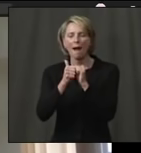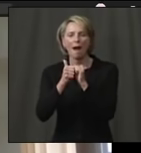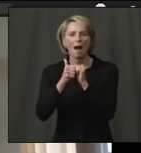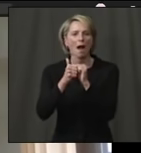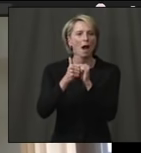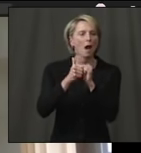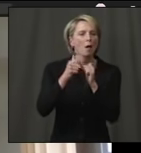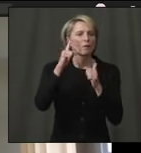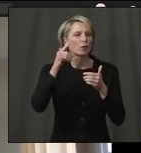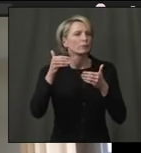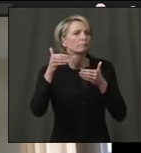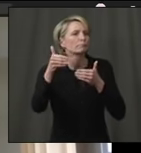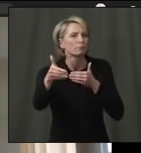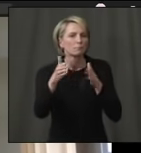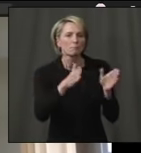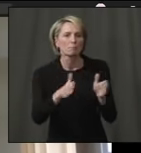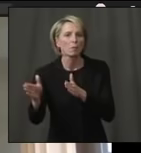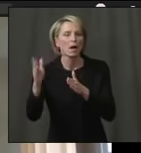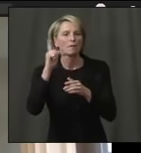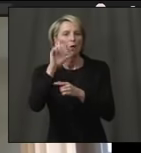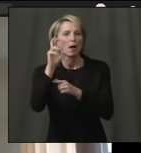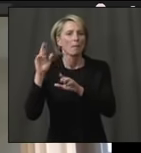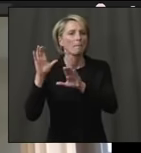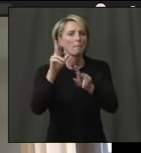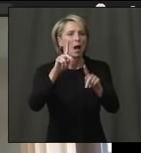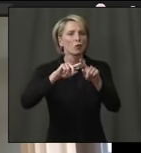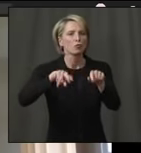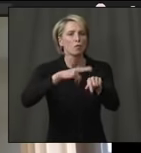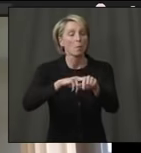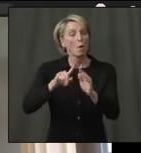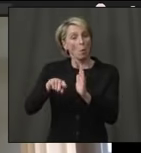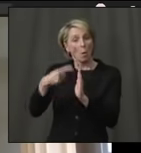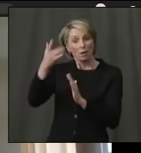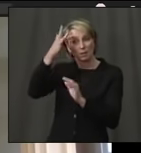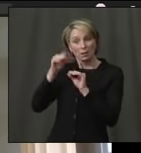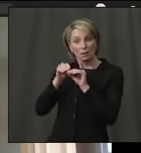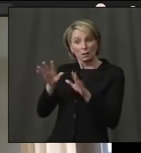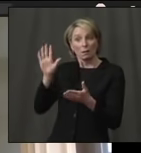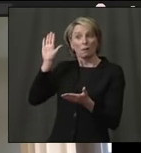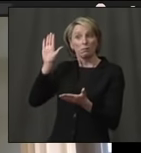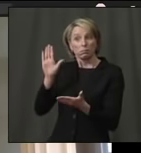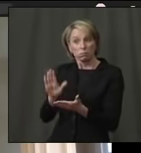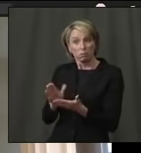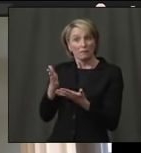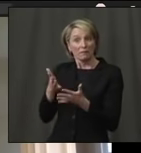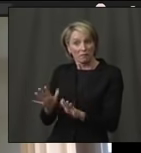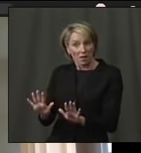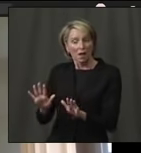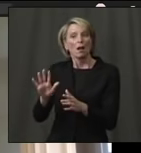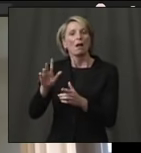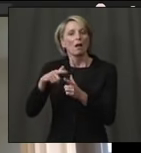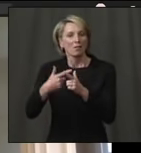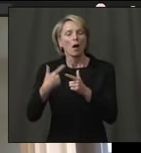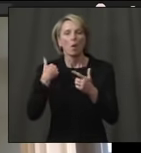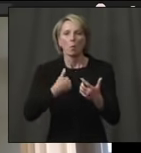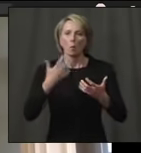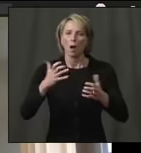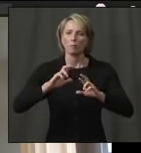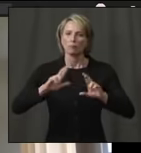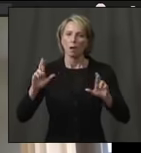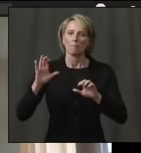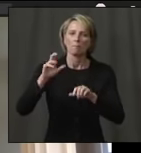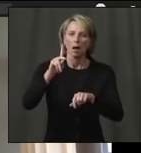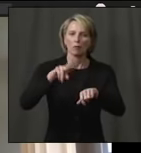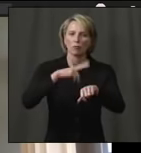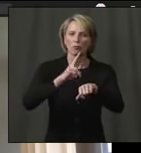recovery committees. And with the help of these municipal organizations, what we're going to do is we're going to ask each